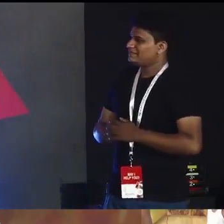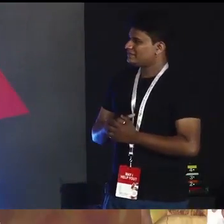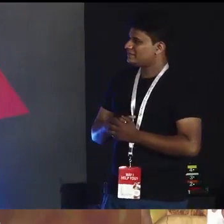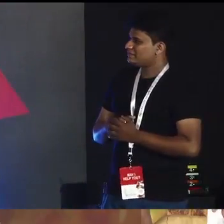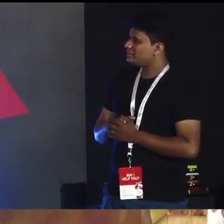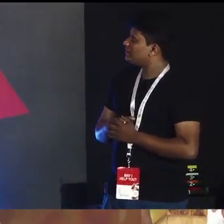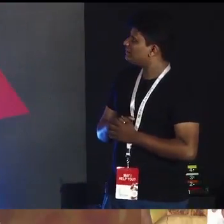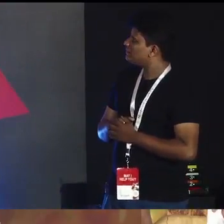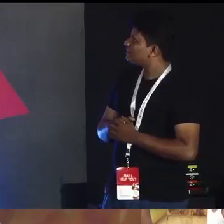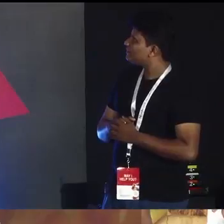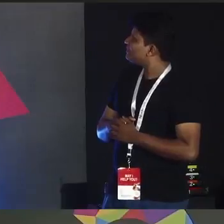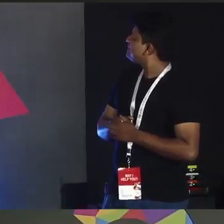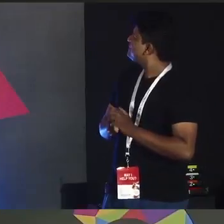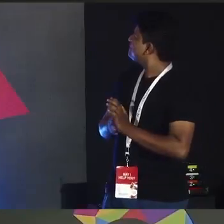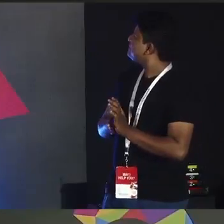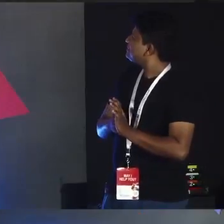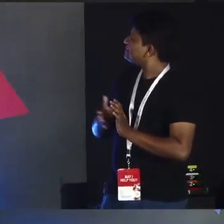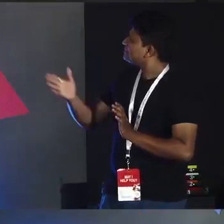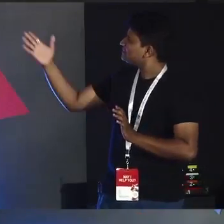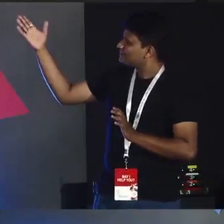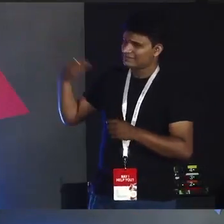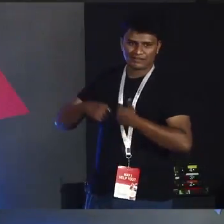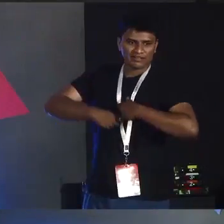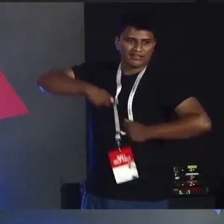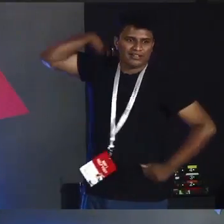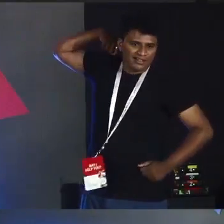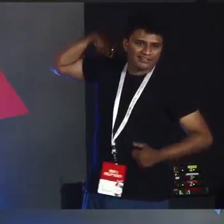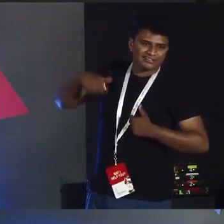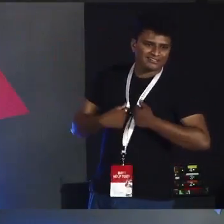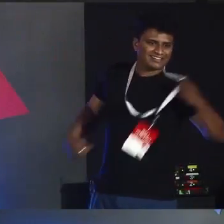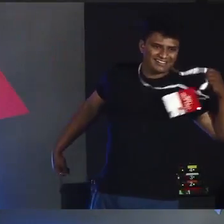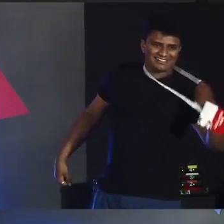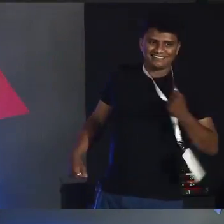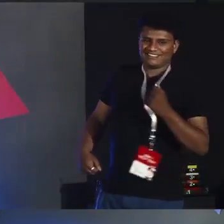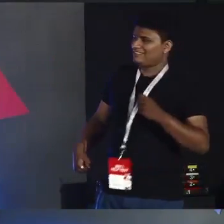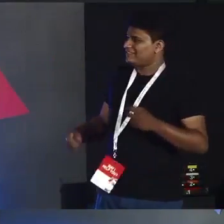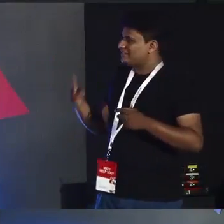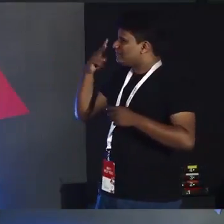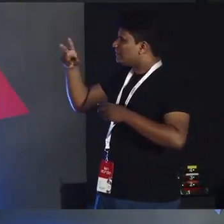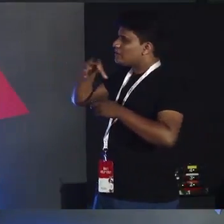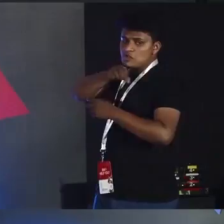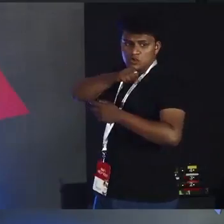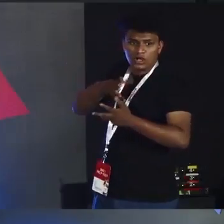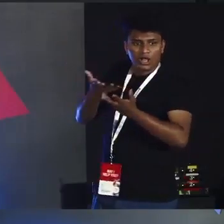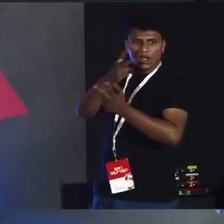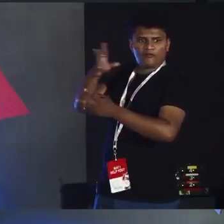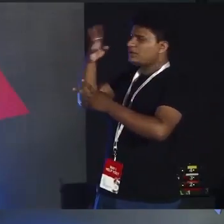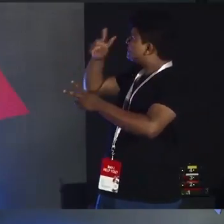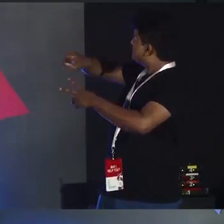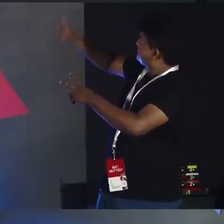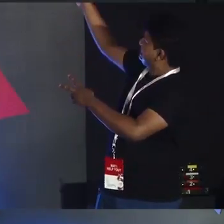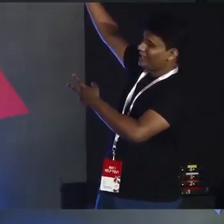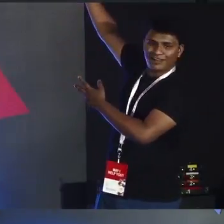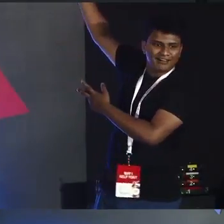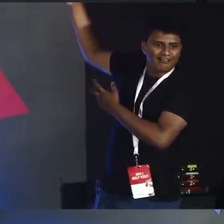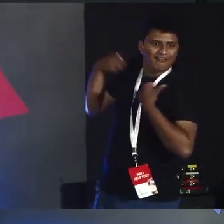You will call him sharabi, nashadi, all kind of negative things. And that's where you see a powerful youth. And the fact remains